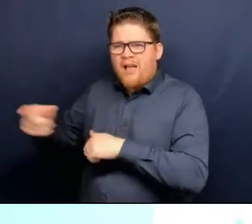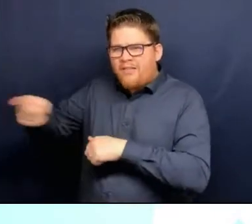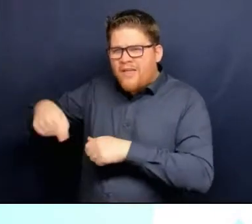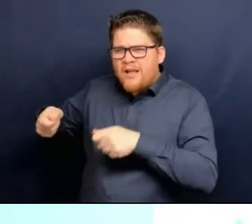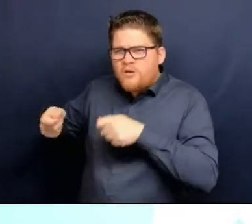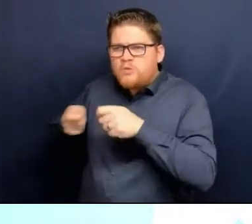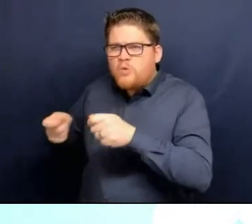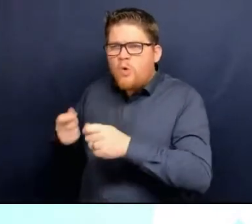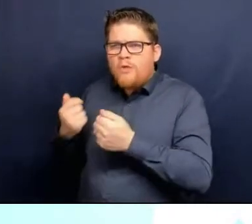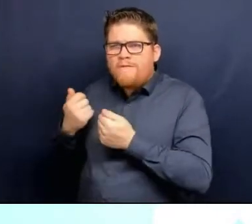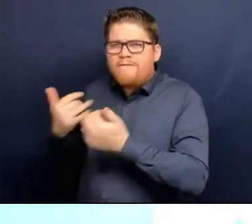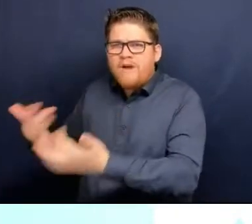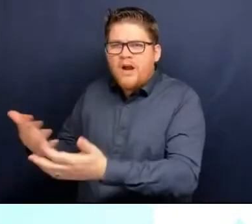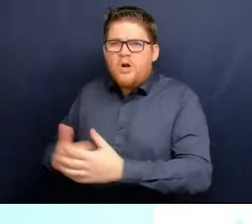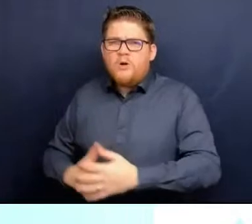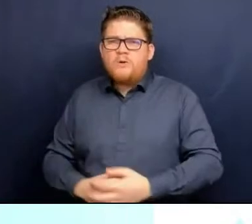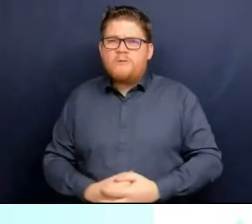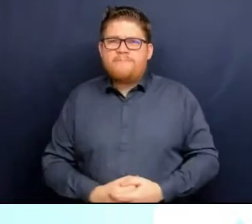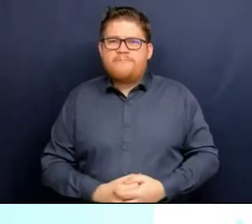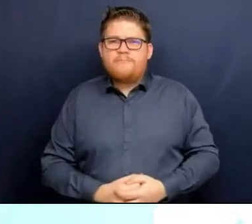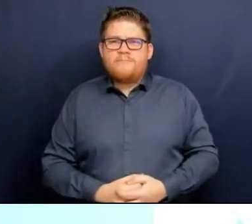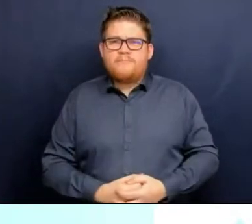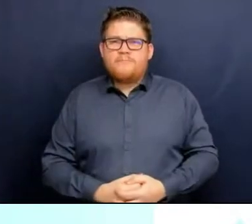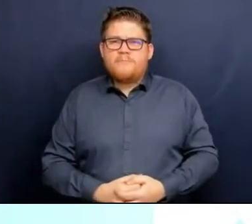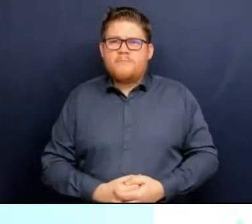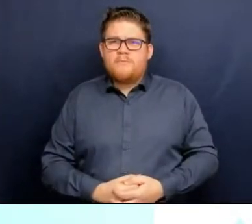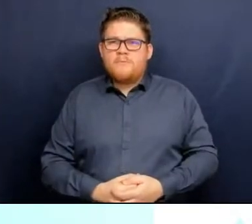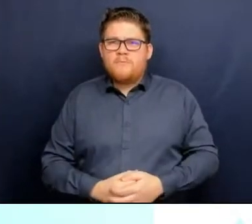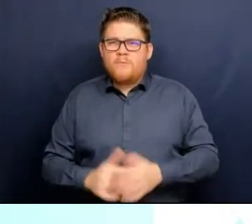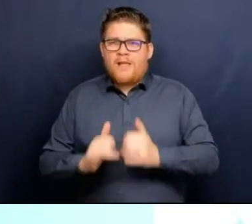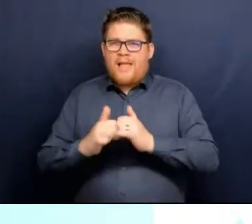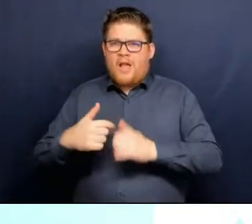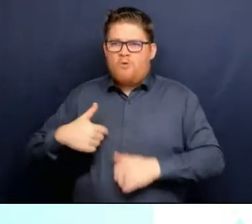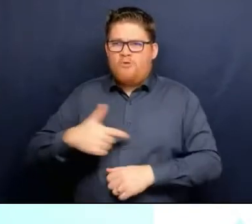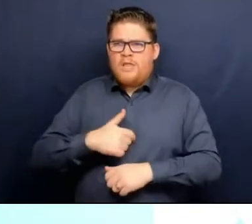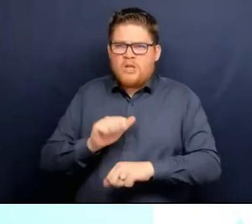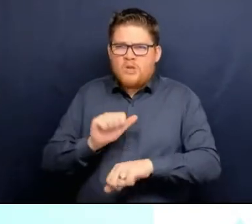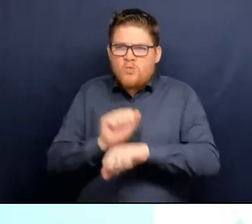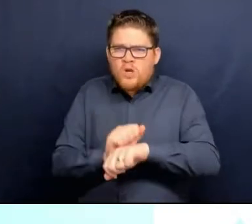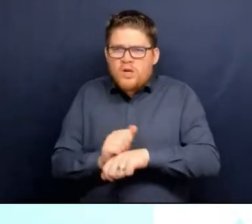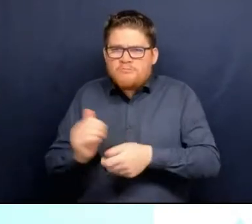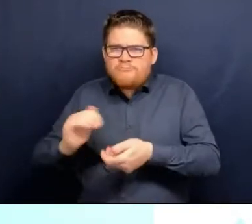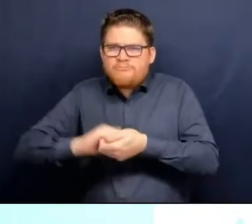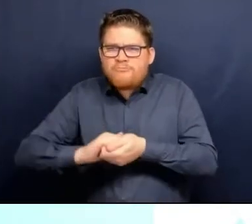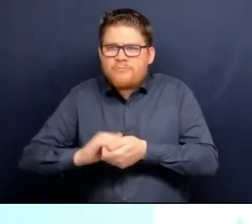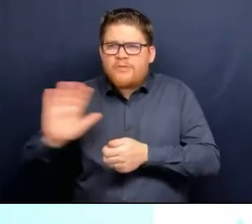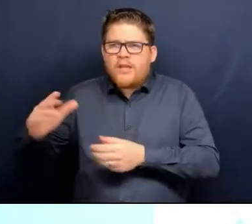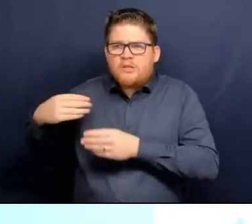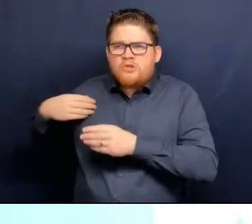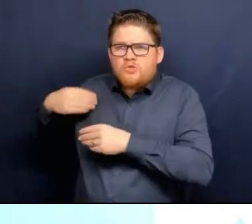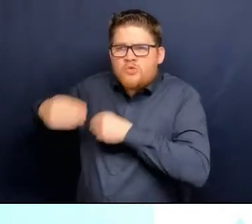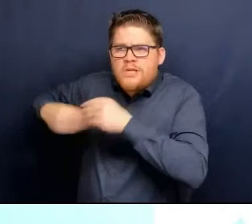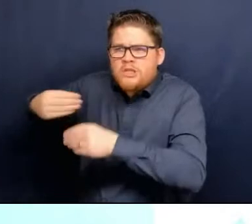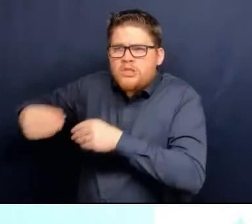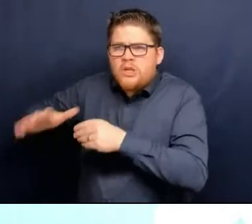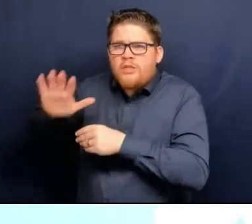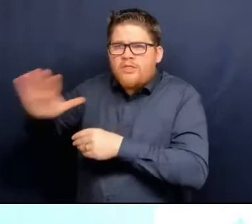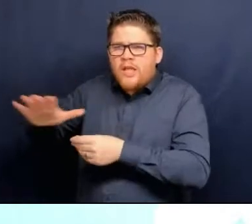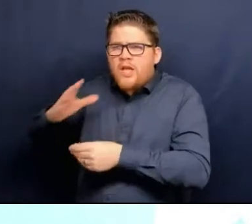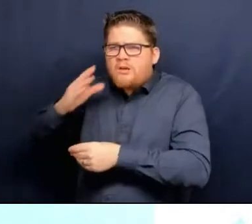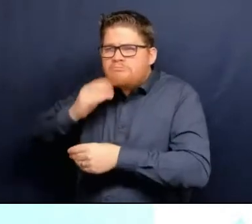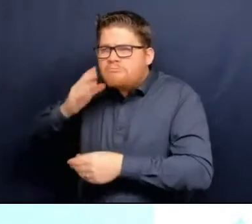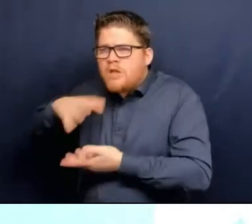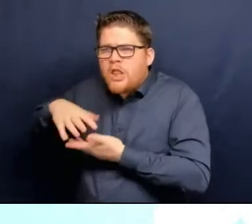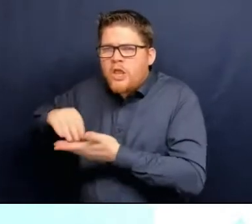the challenges as being a former minister. How do we work together to bring traditional learnings and the practices of Indigenous peoples to the modern